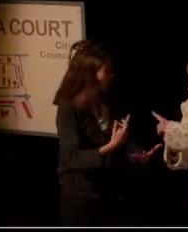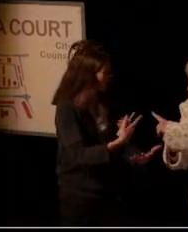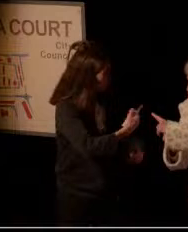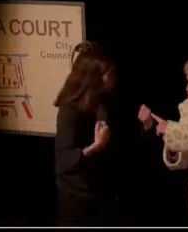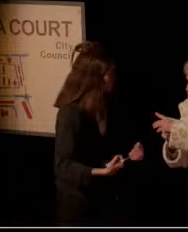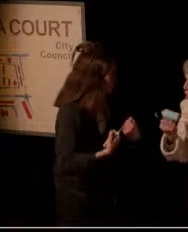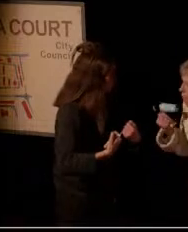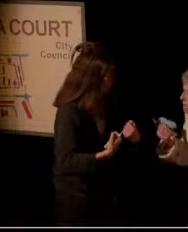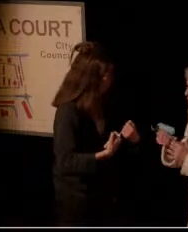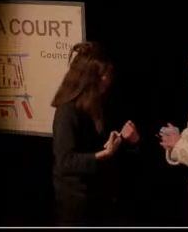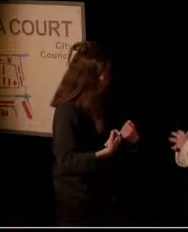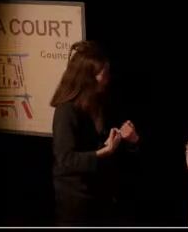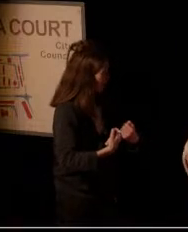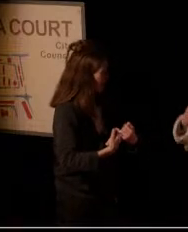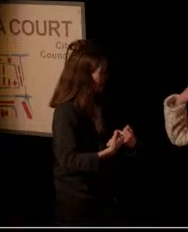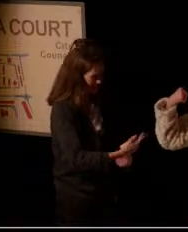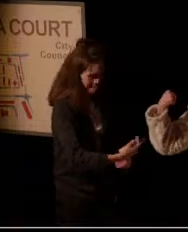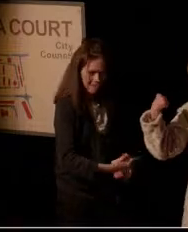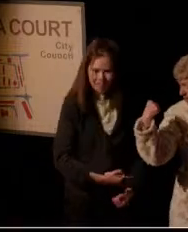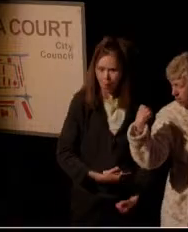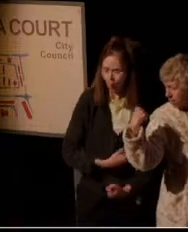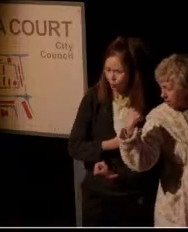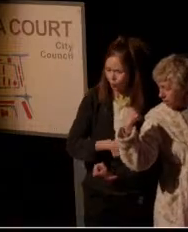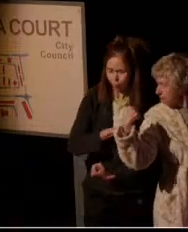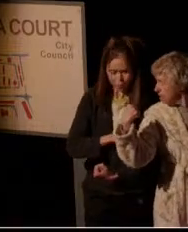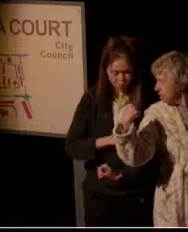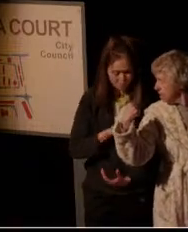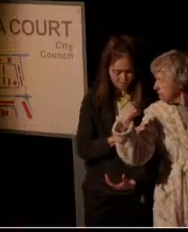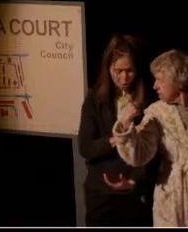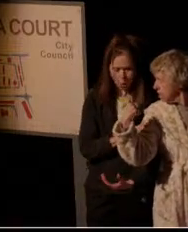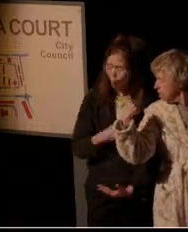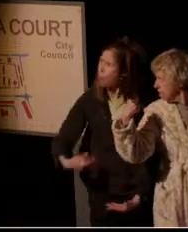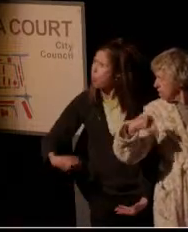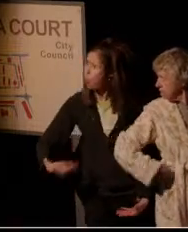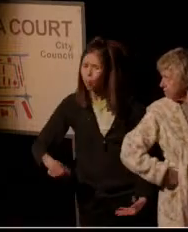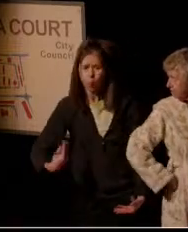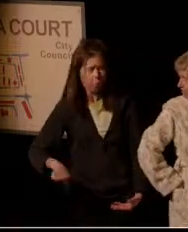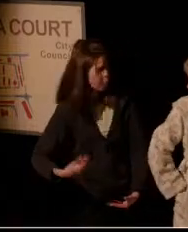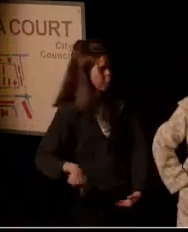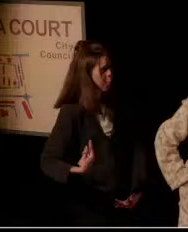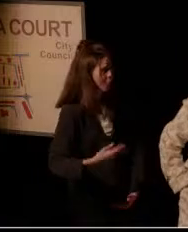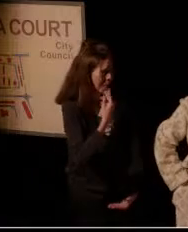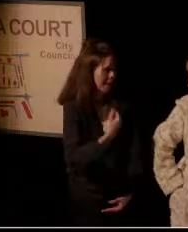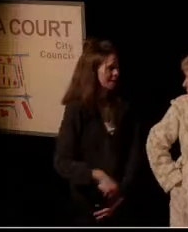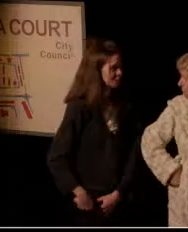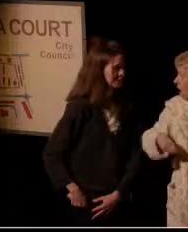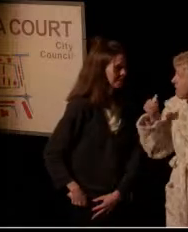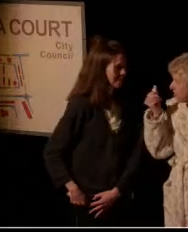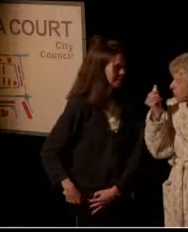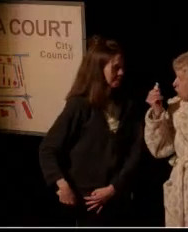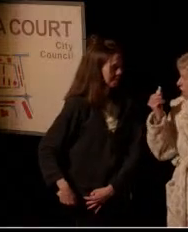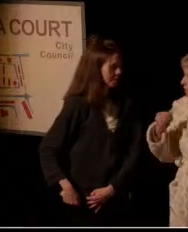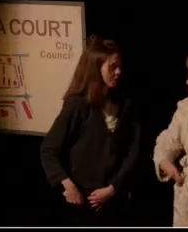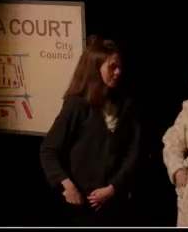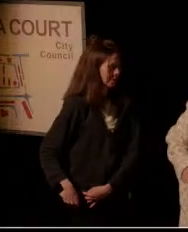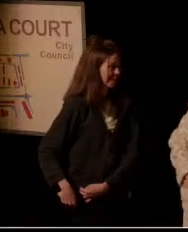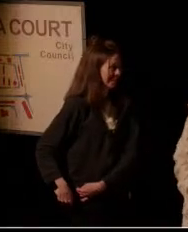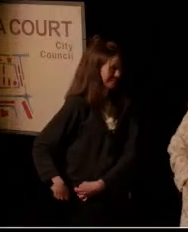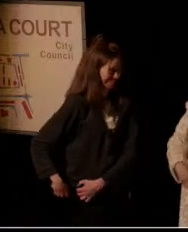Oh! Better. There you go. Alright, this inside. You got